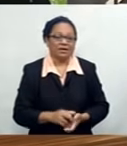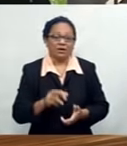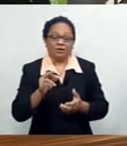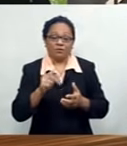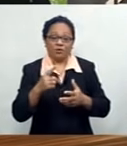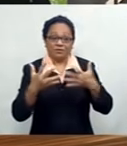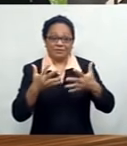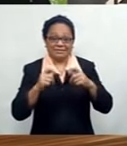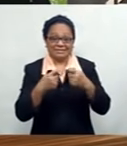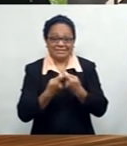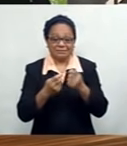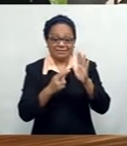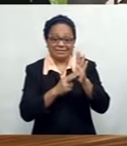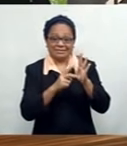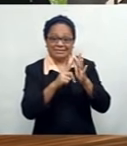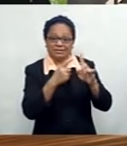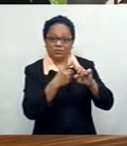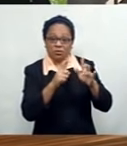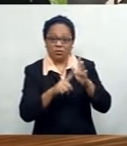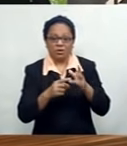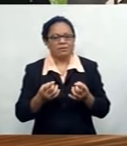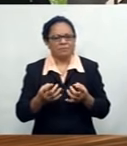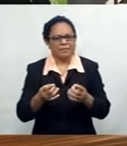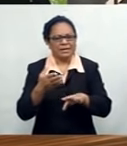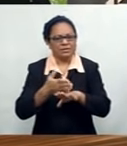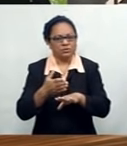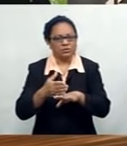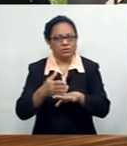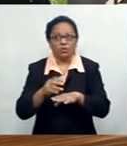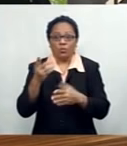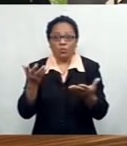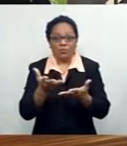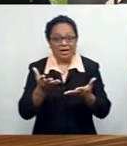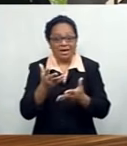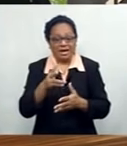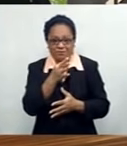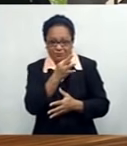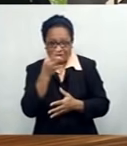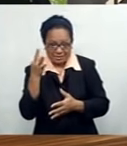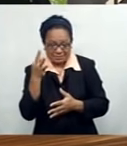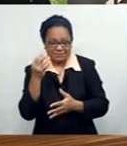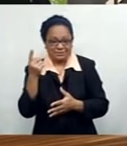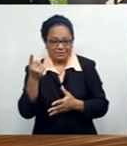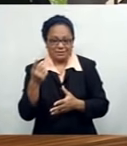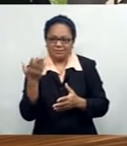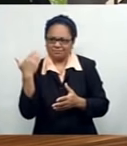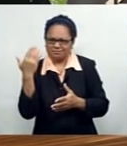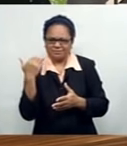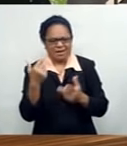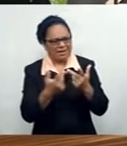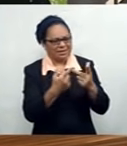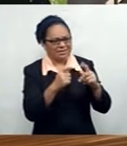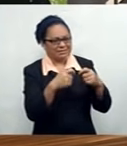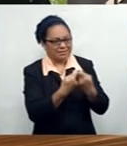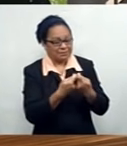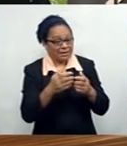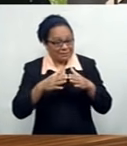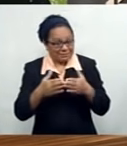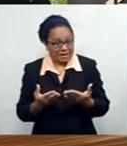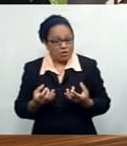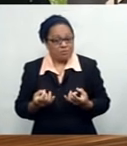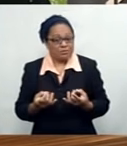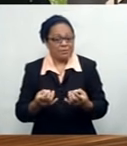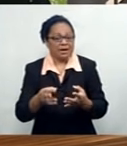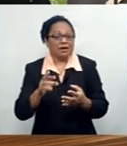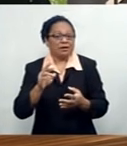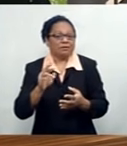Nicola Matawalu prepares for a new journey playing club rugby in France after a long stint with the Glasgow Warriors, he's also preparing himself for